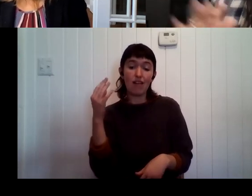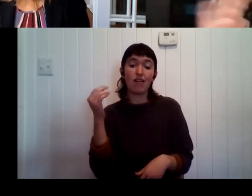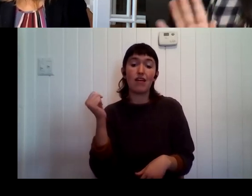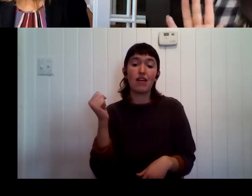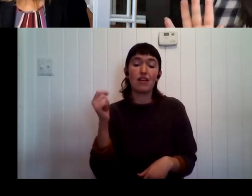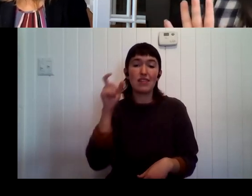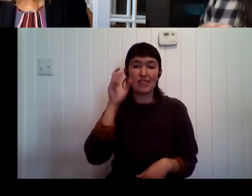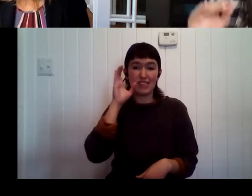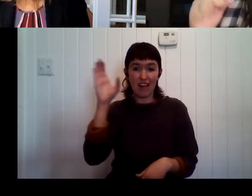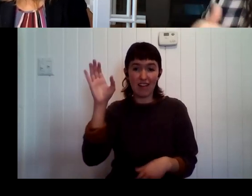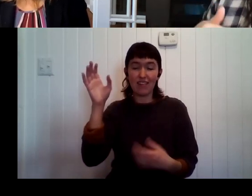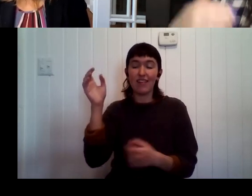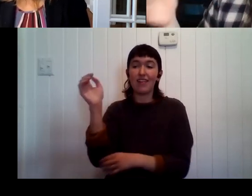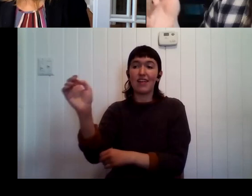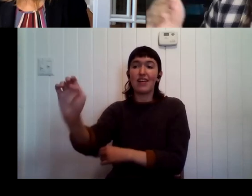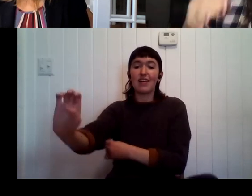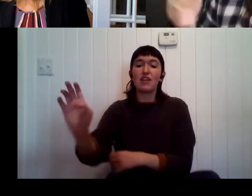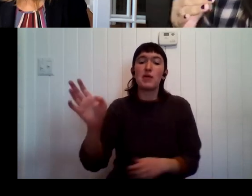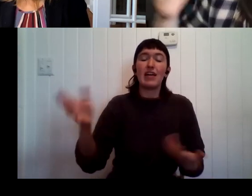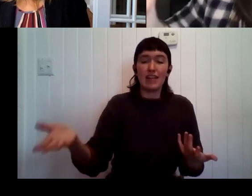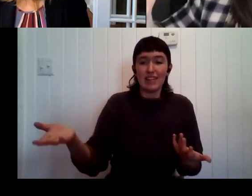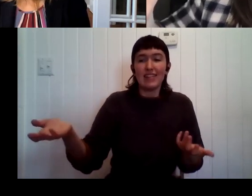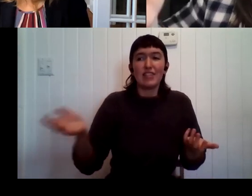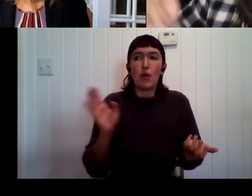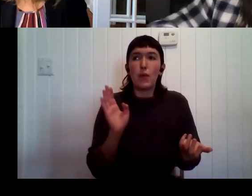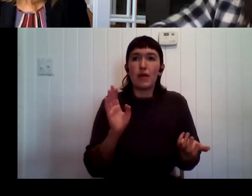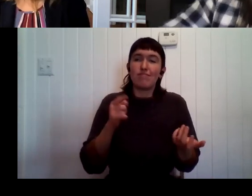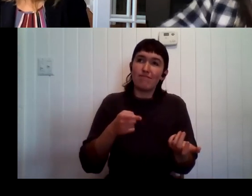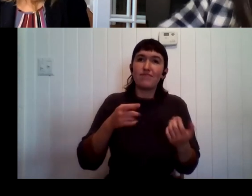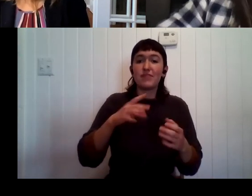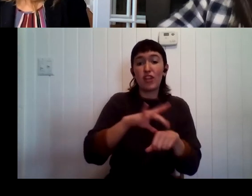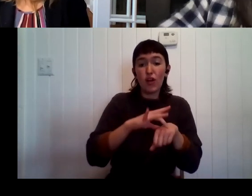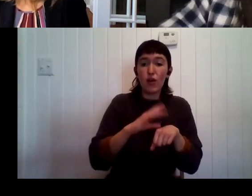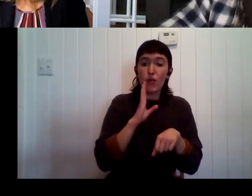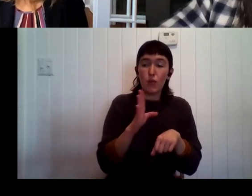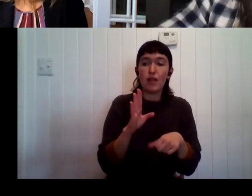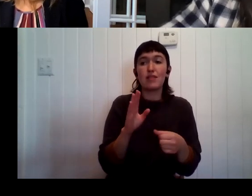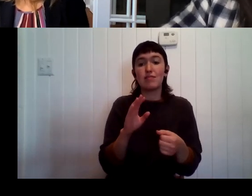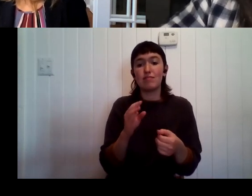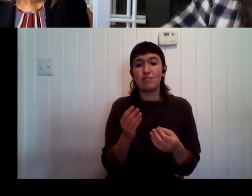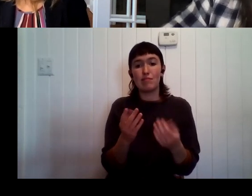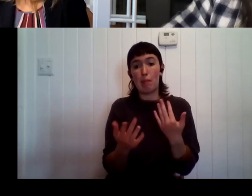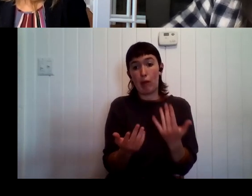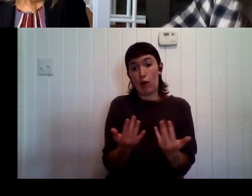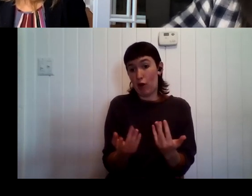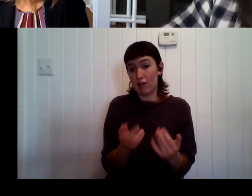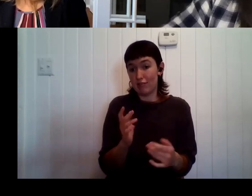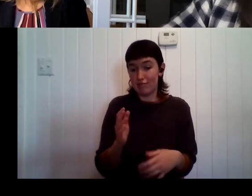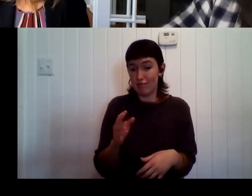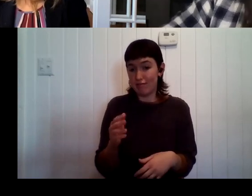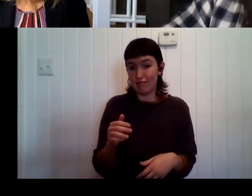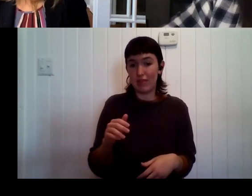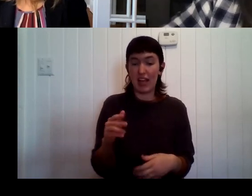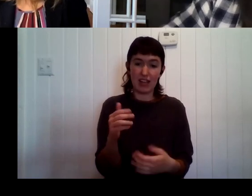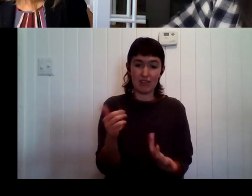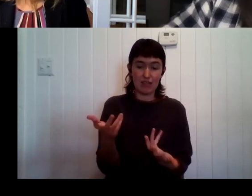worry. We've got bigger fish to fry, like right in the next decade and 100 years. This is like, I don't know if it's a billion years or hundreds of million years